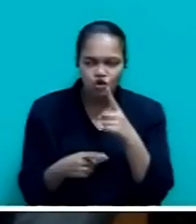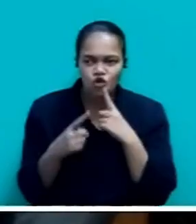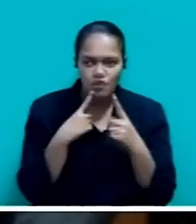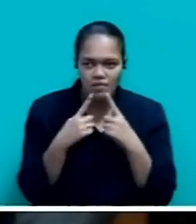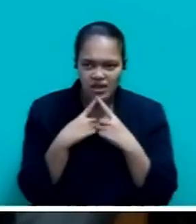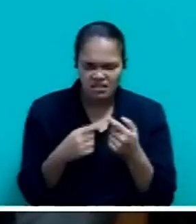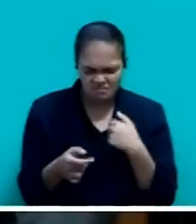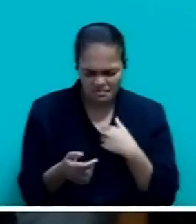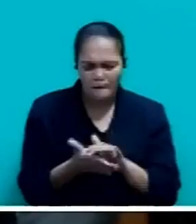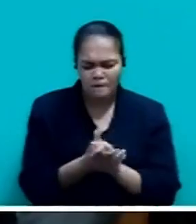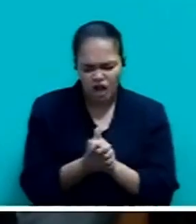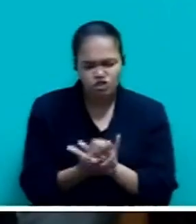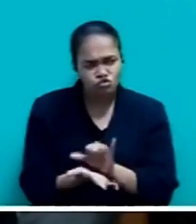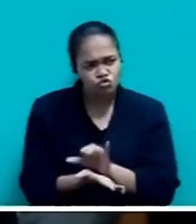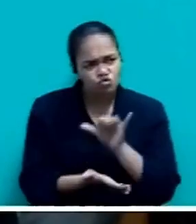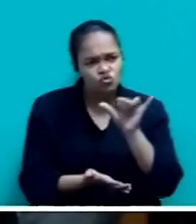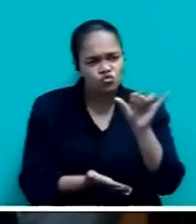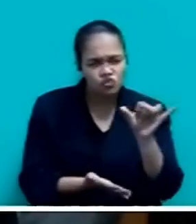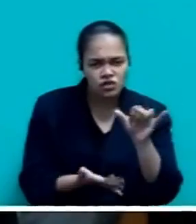to London, to